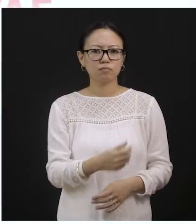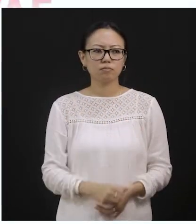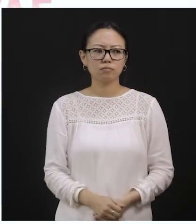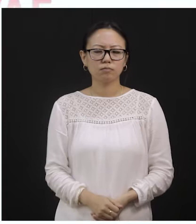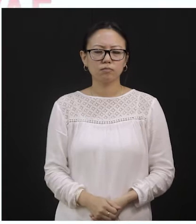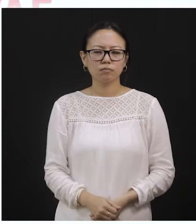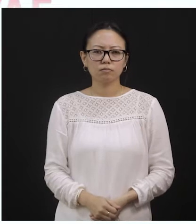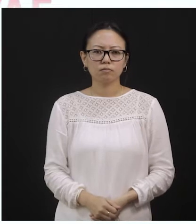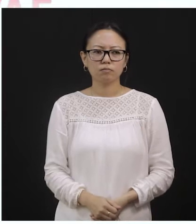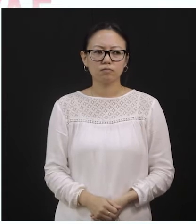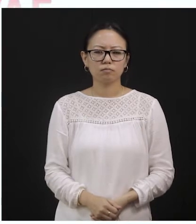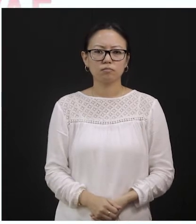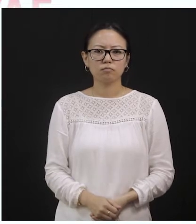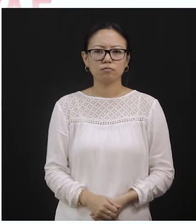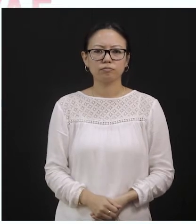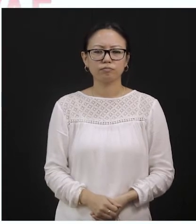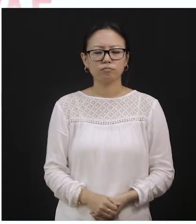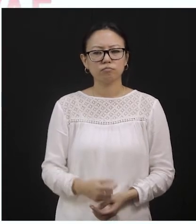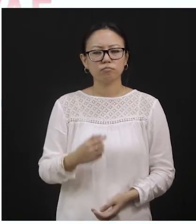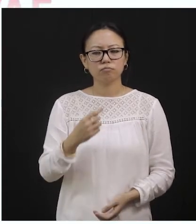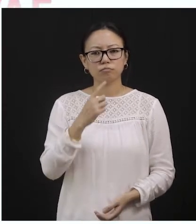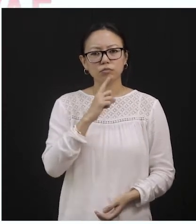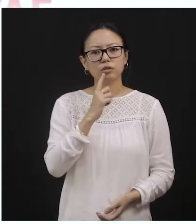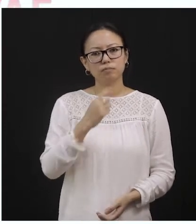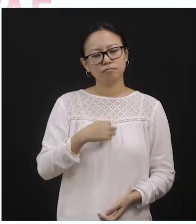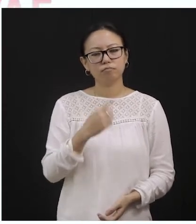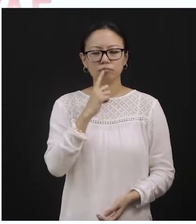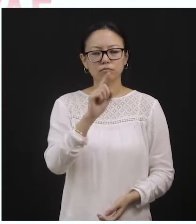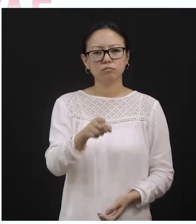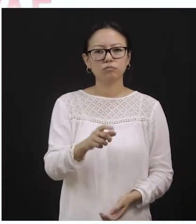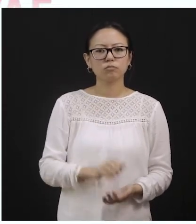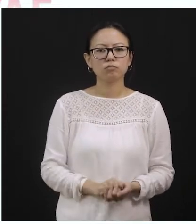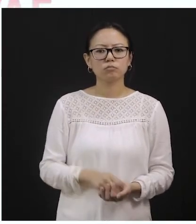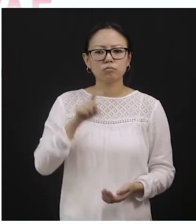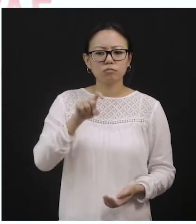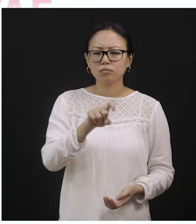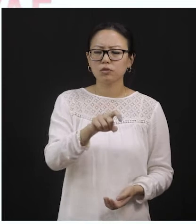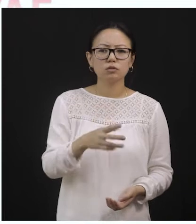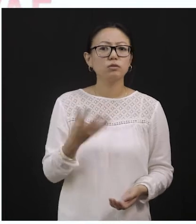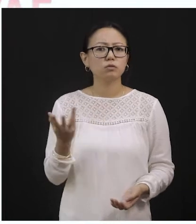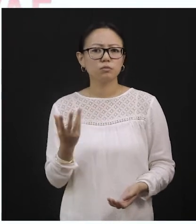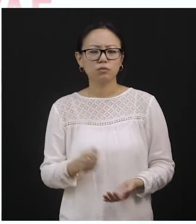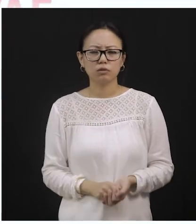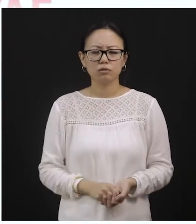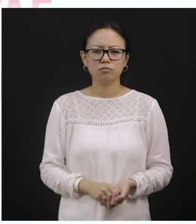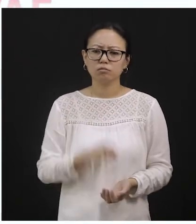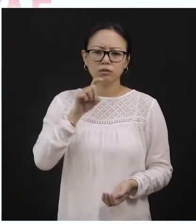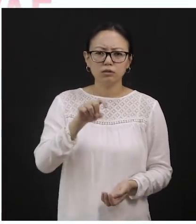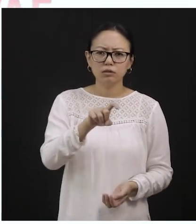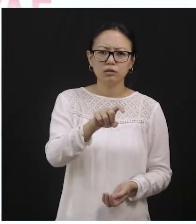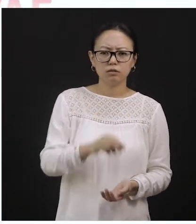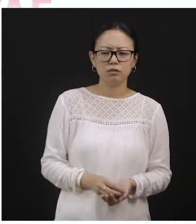right. Now let me tell you what is an insect. So an insect is a small animal, or we can also say a tiny